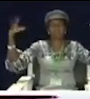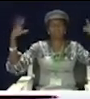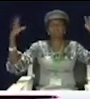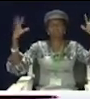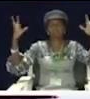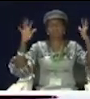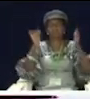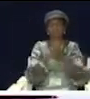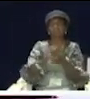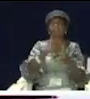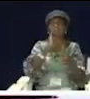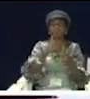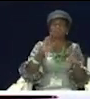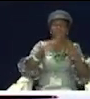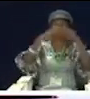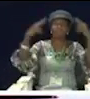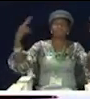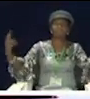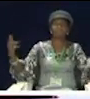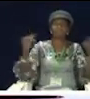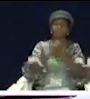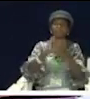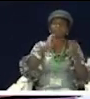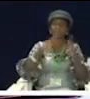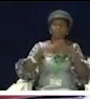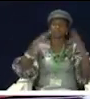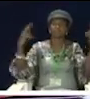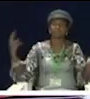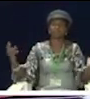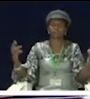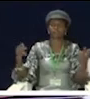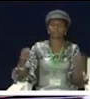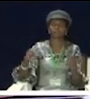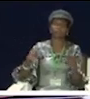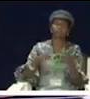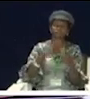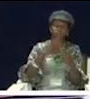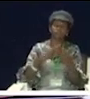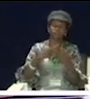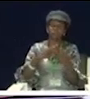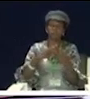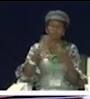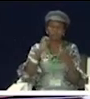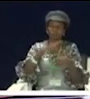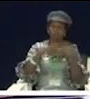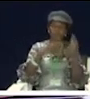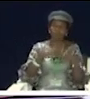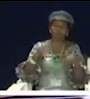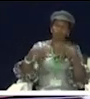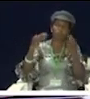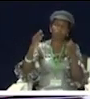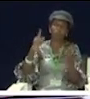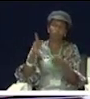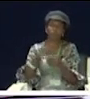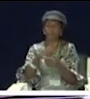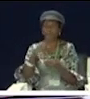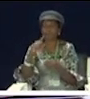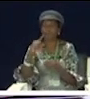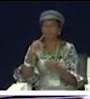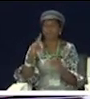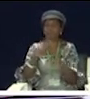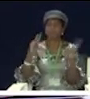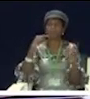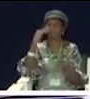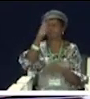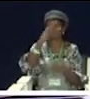that is revelation. That's revelation. And then, of course, he went ahead and gave you a very